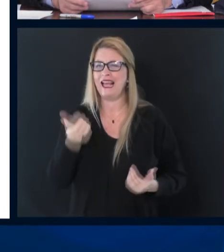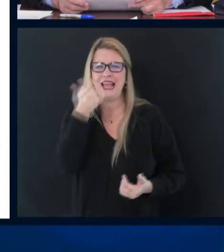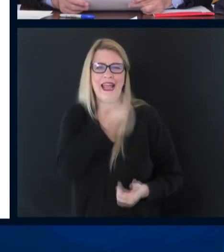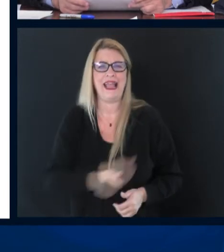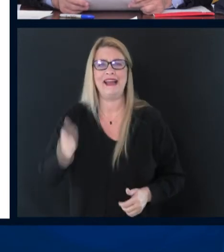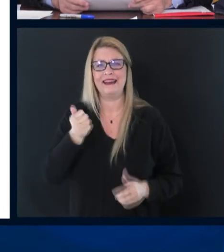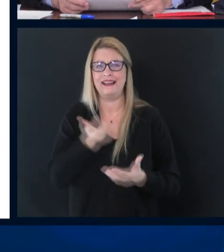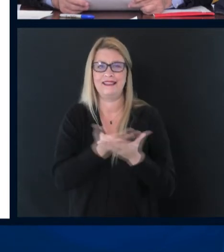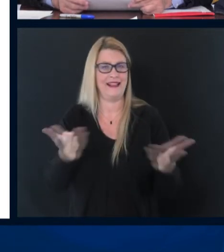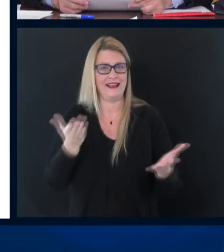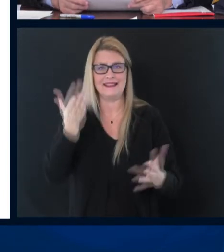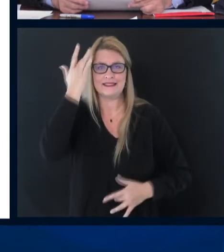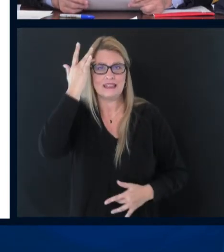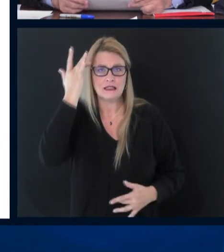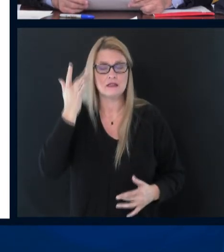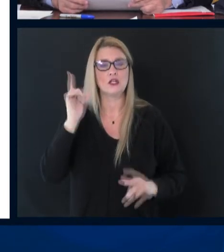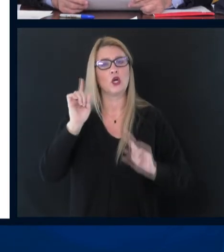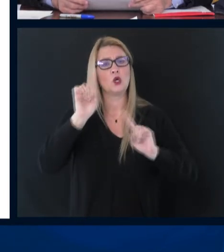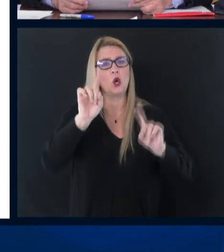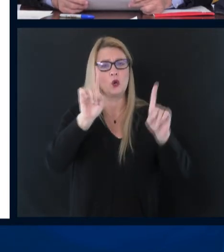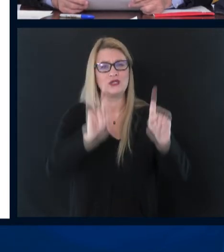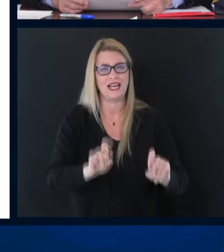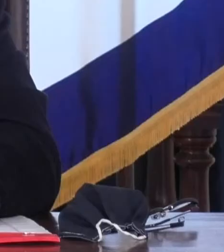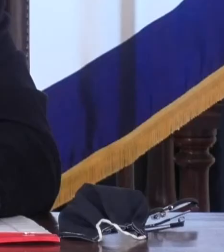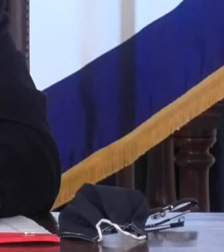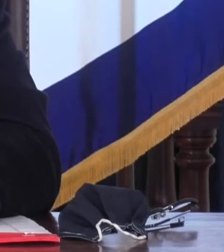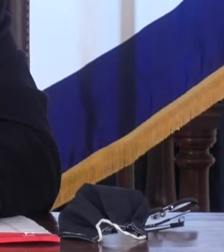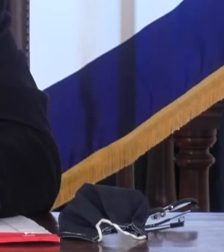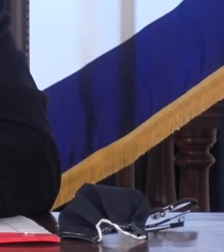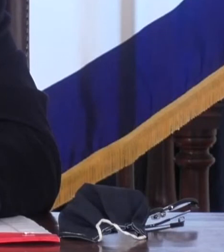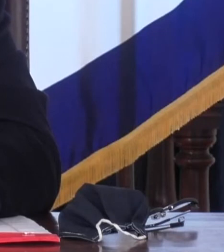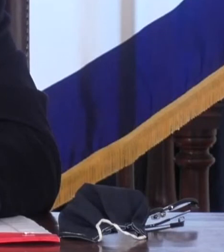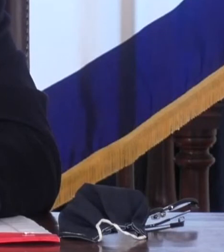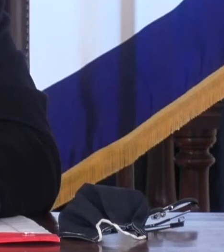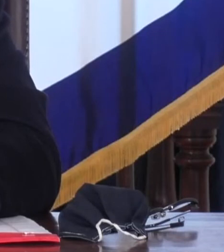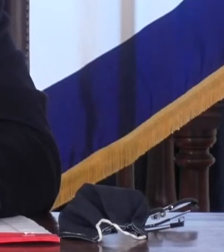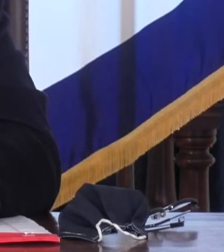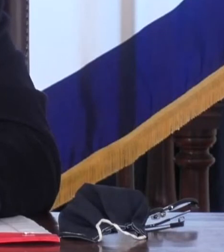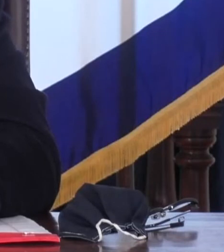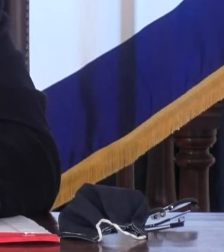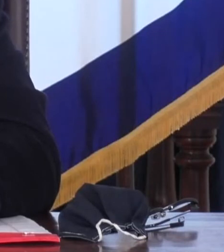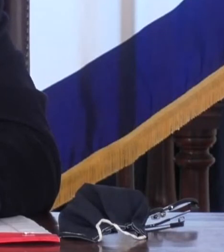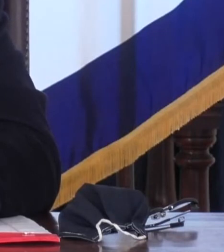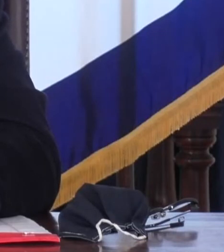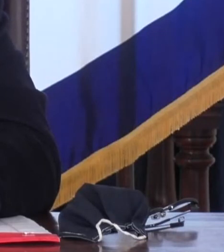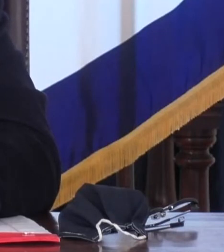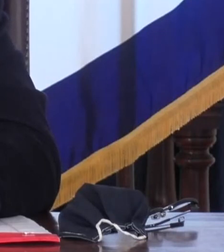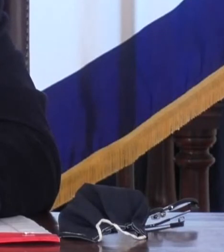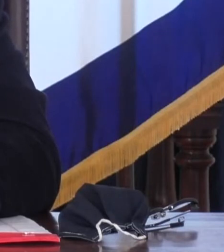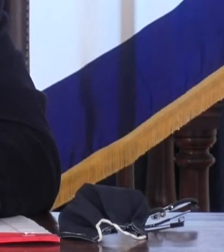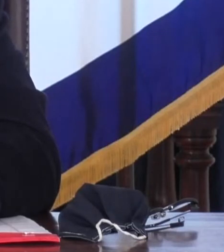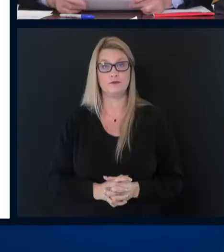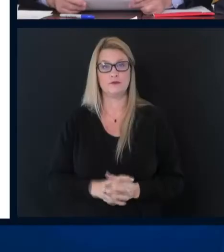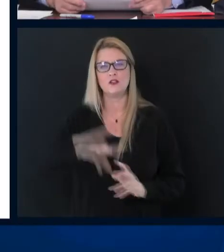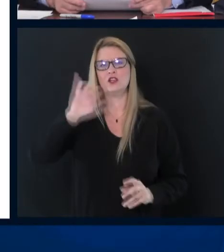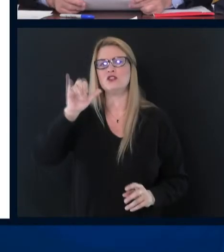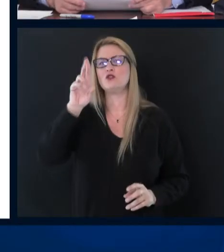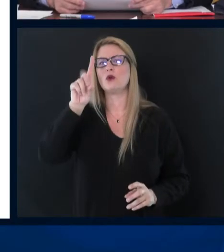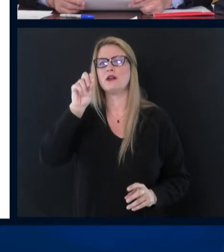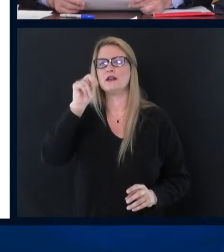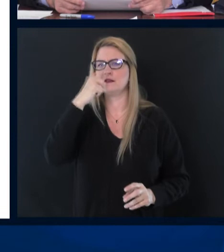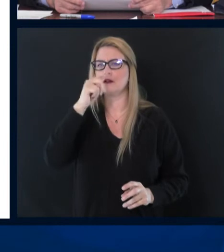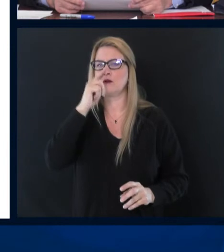get a test. Go get a test really, really, really fast. You'll see, you know, I mean, Jordan, come back up with that